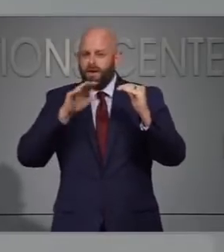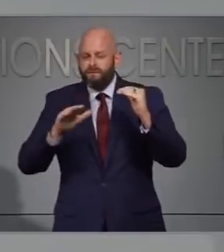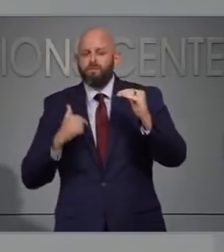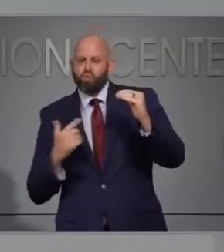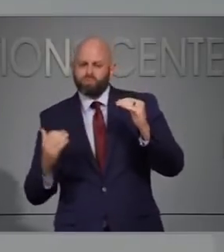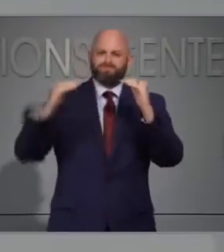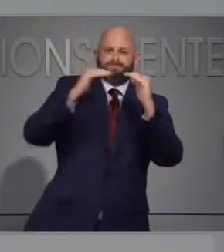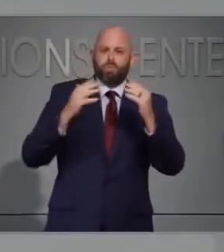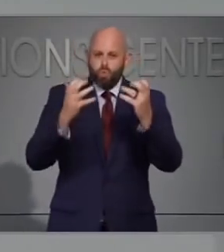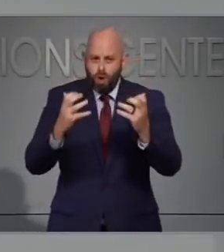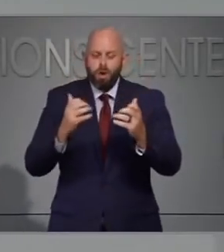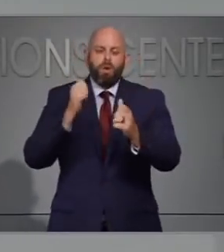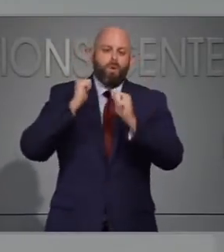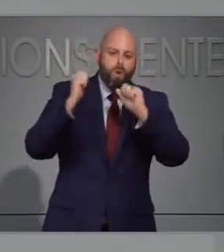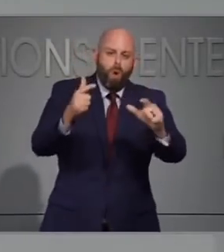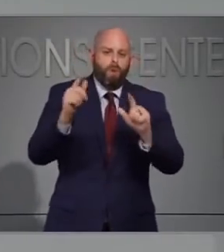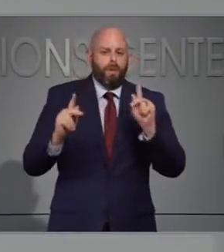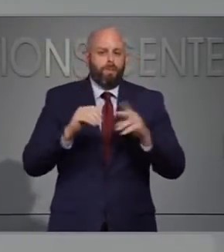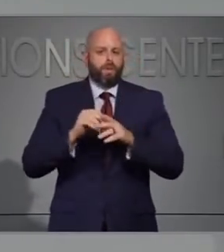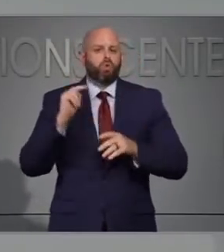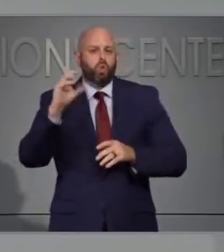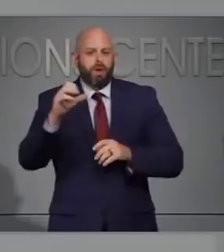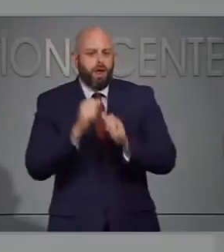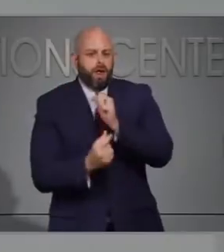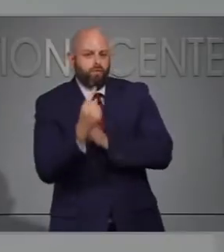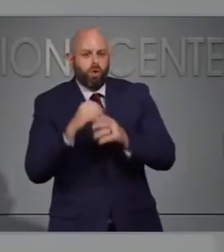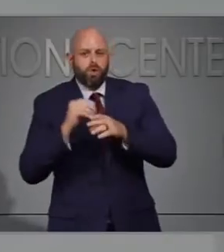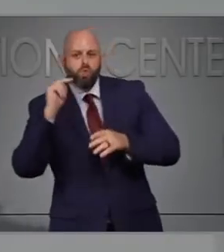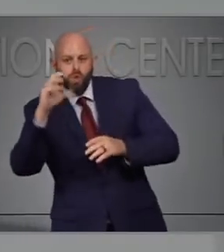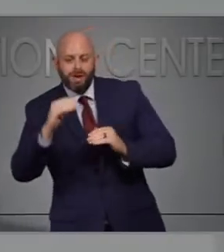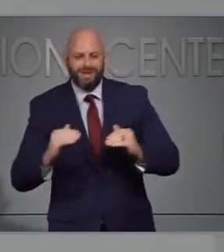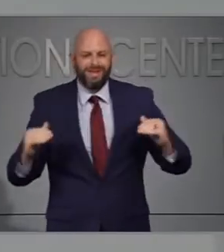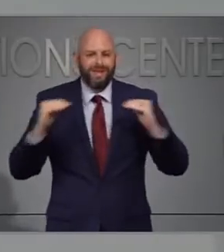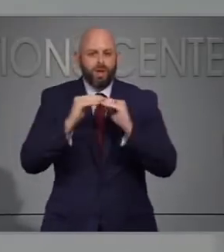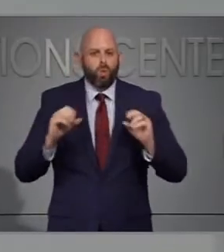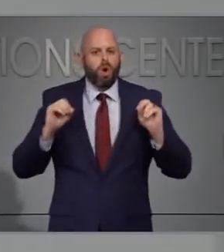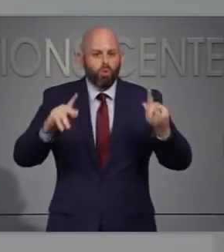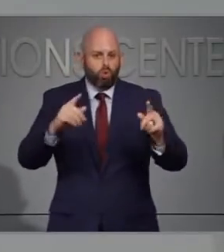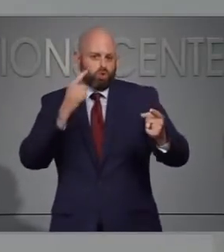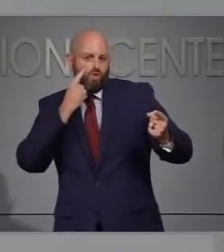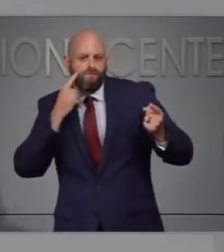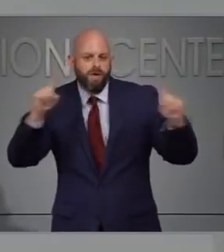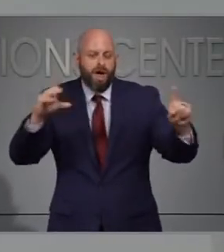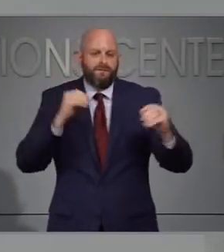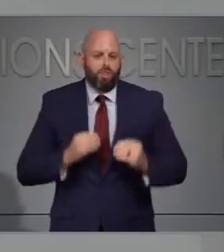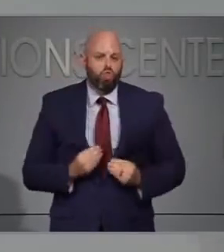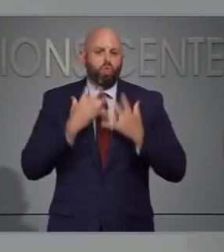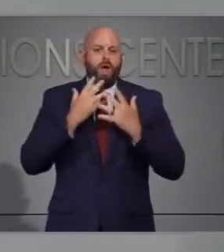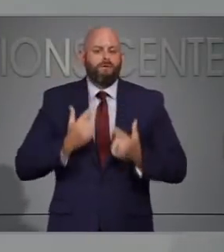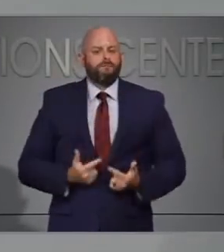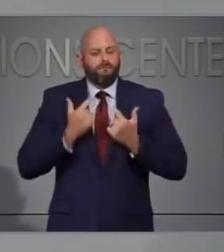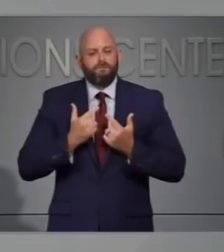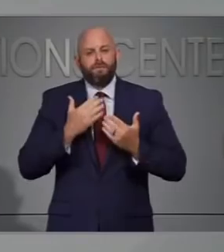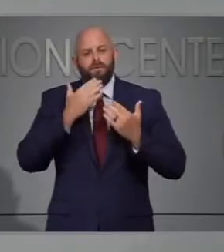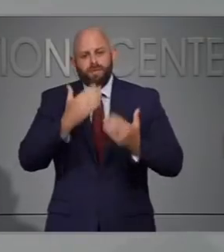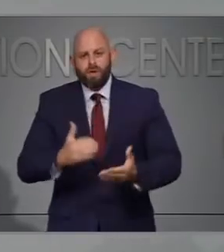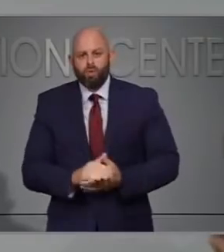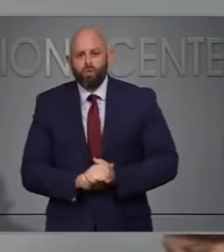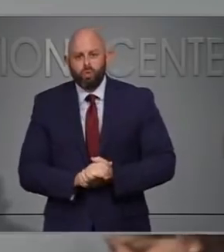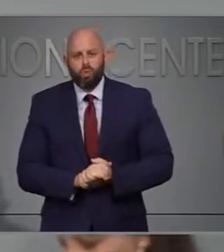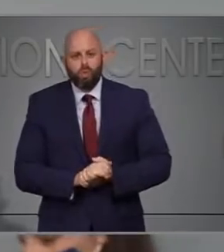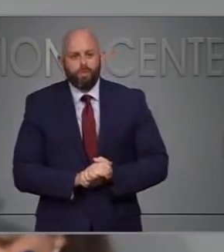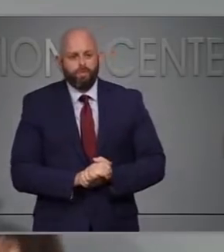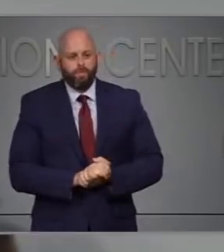and every North Carolinian has the equal opportunity to not only survive, but thrive. Thank you.